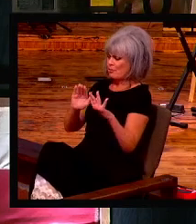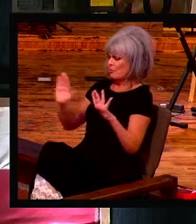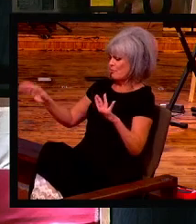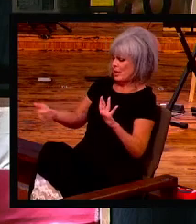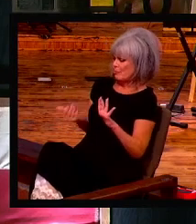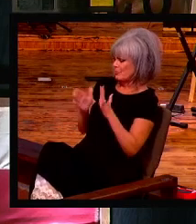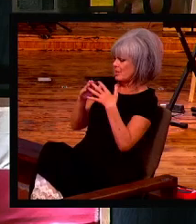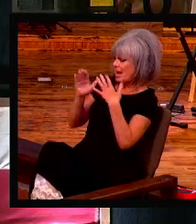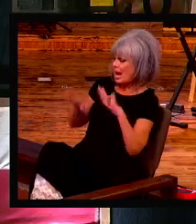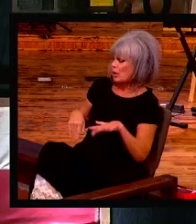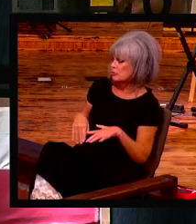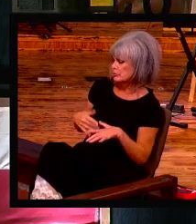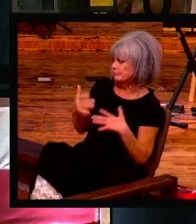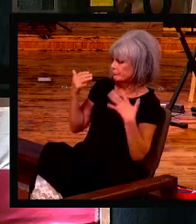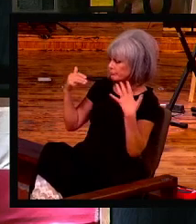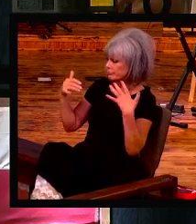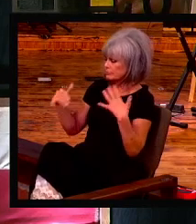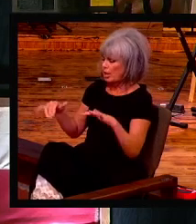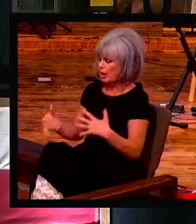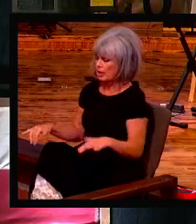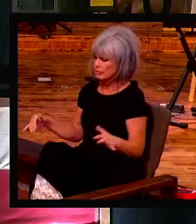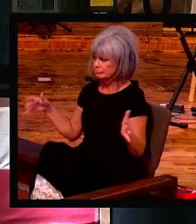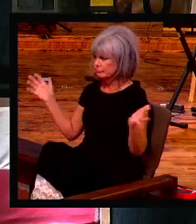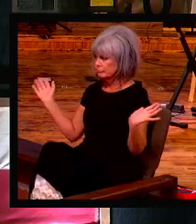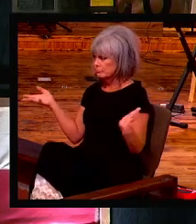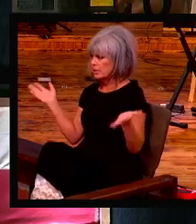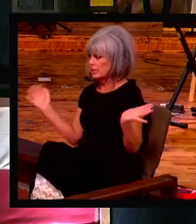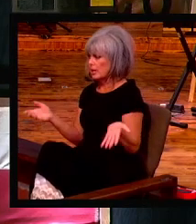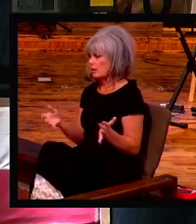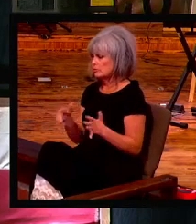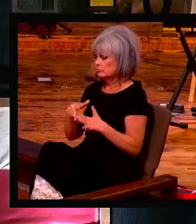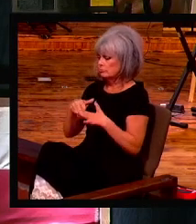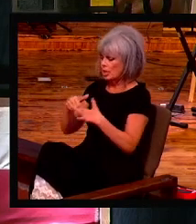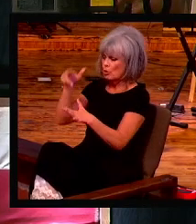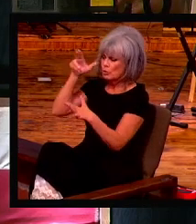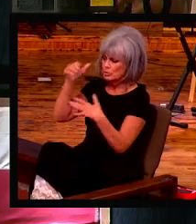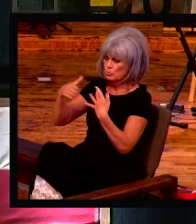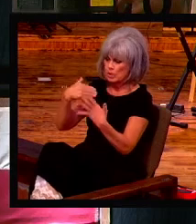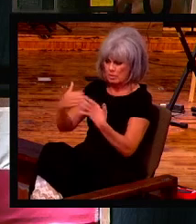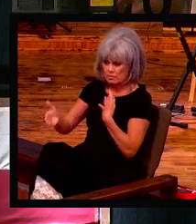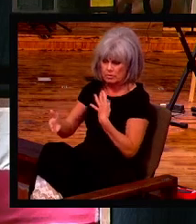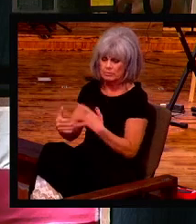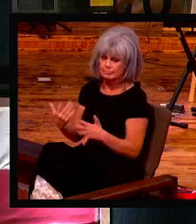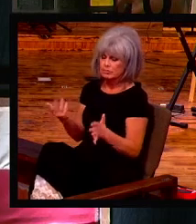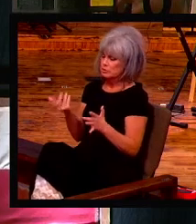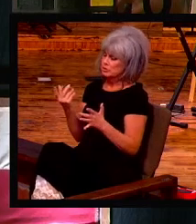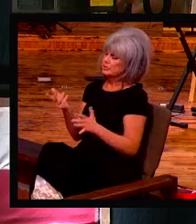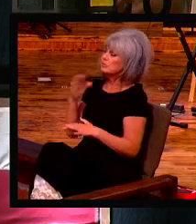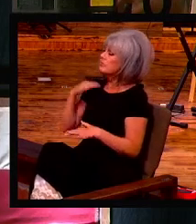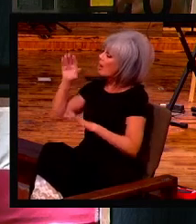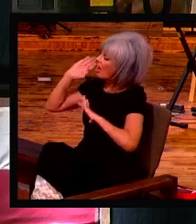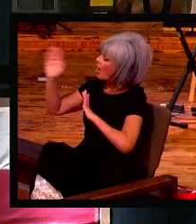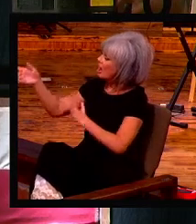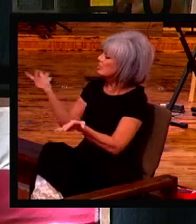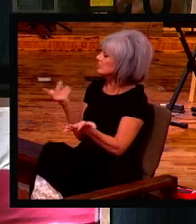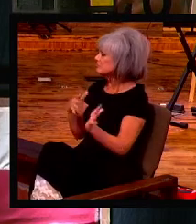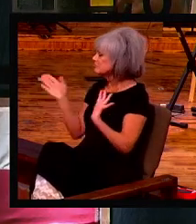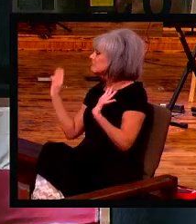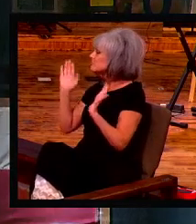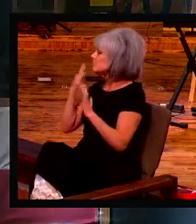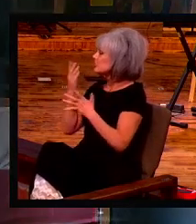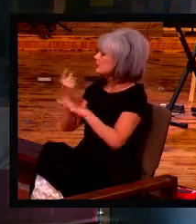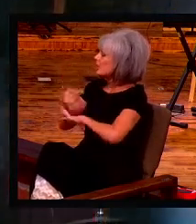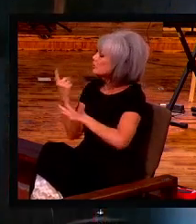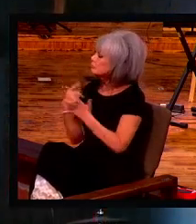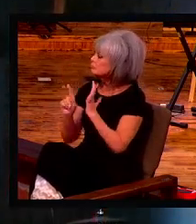out. You would never go play or ride horses together, whatever. So you keep it moving. You're like, all right, nice to see you. All right, have a great day. That's